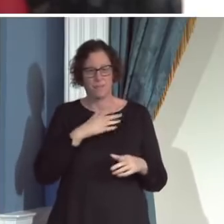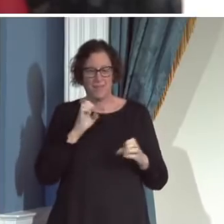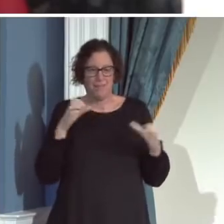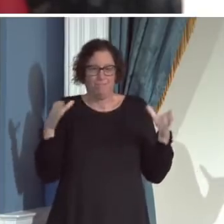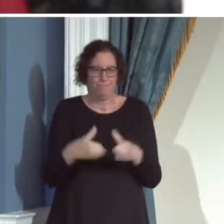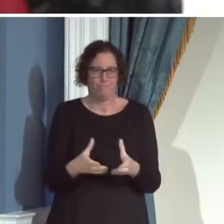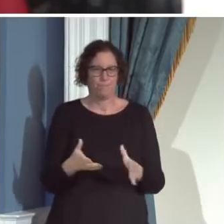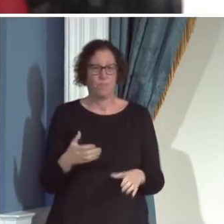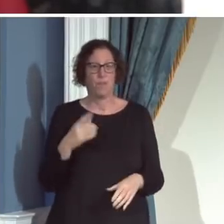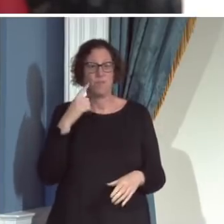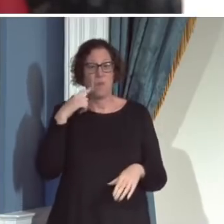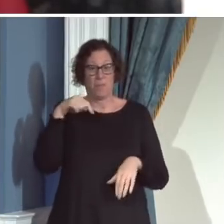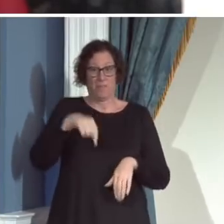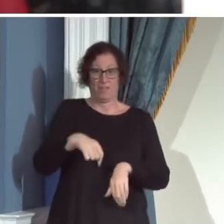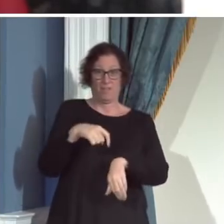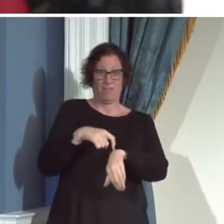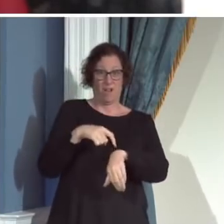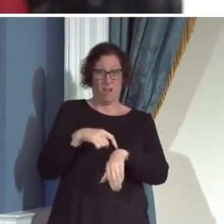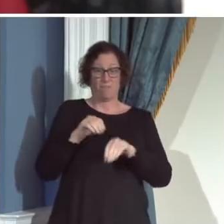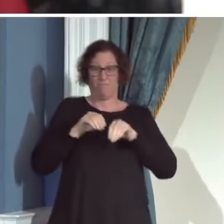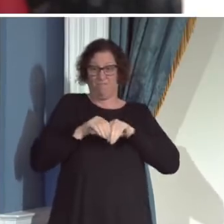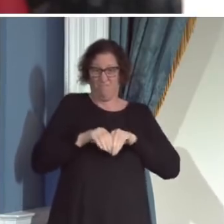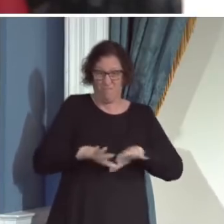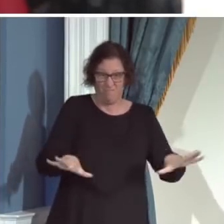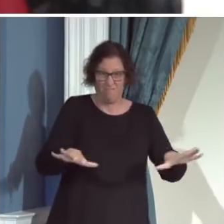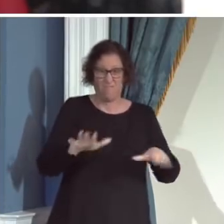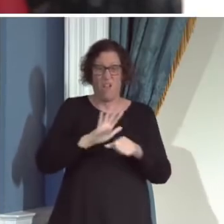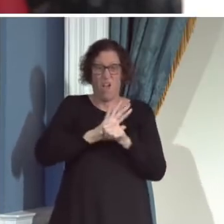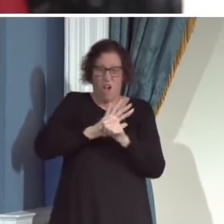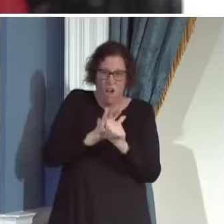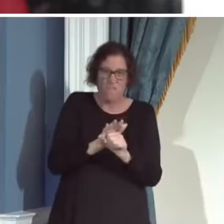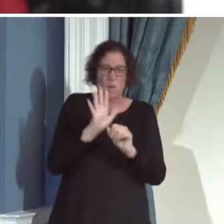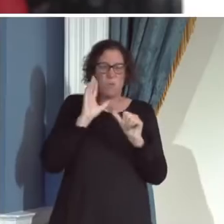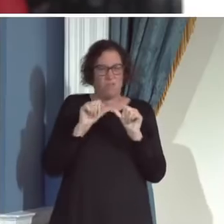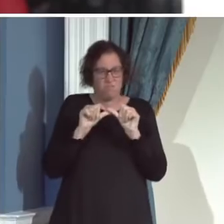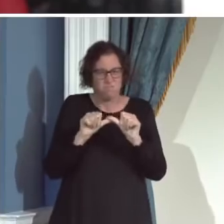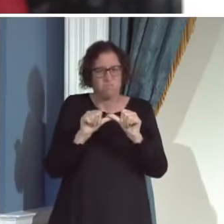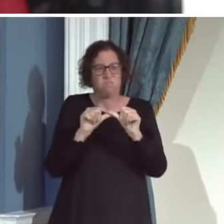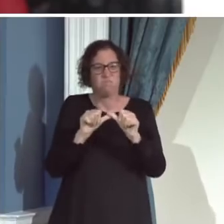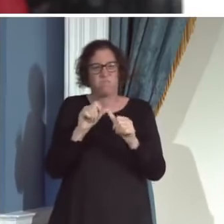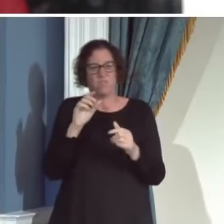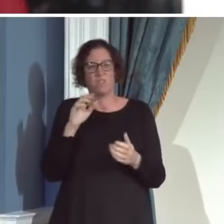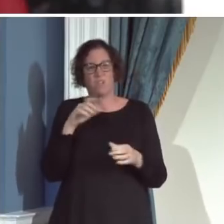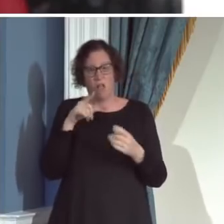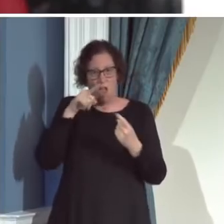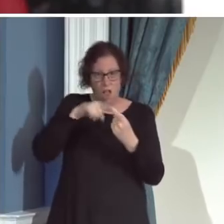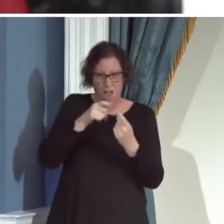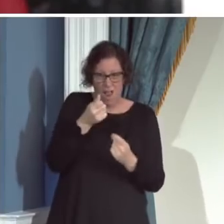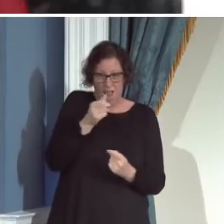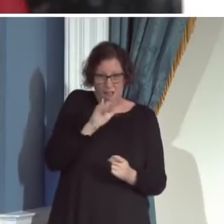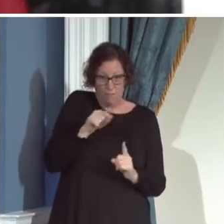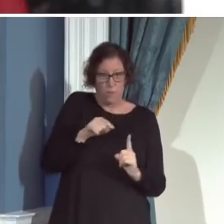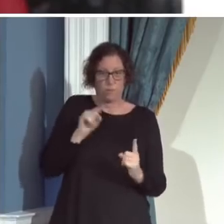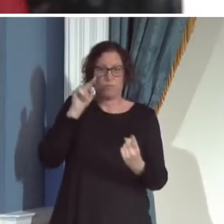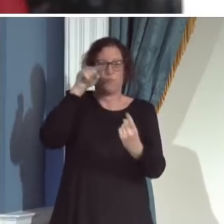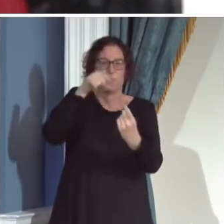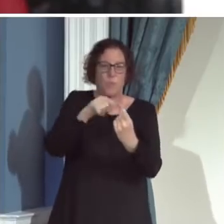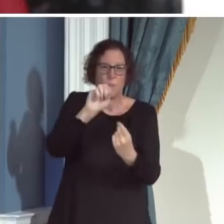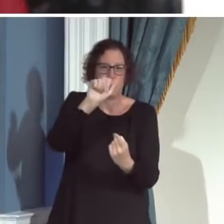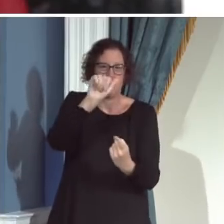and potentially well into May. And then we'll still be dealing with it, you know, for months after, just thank God, not on